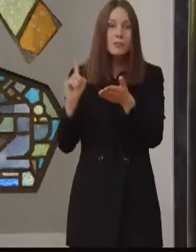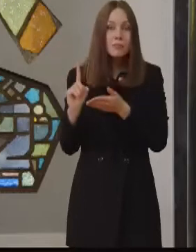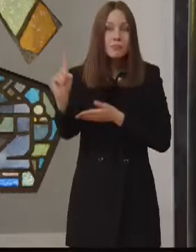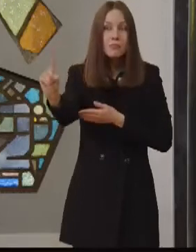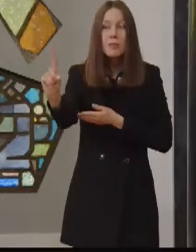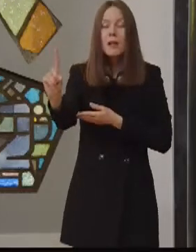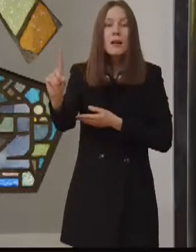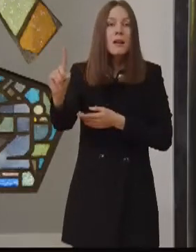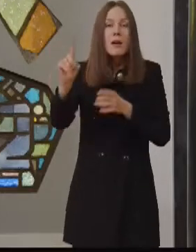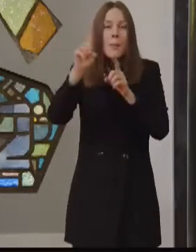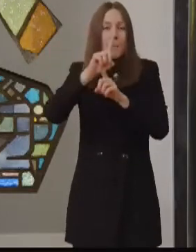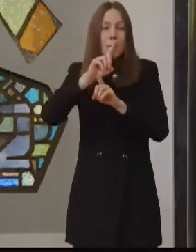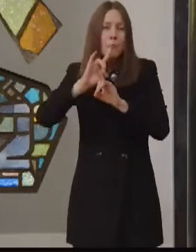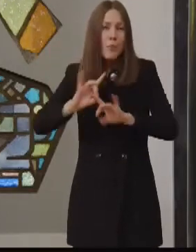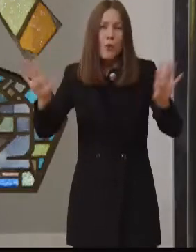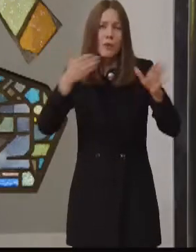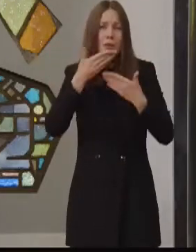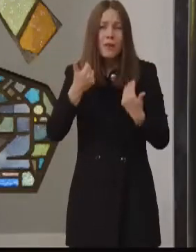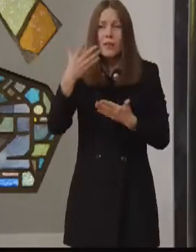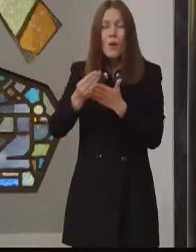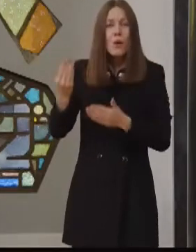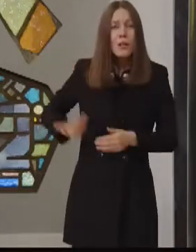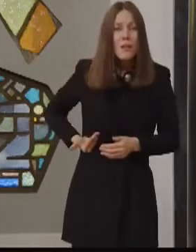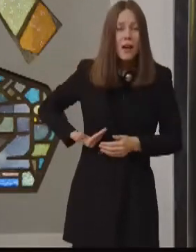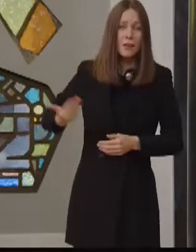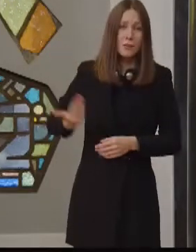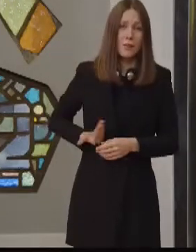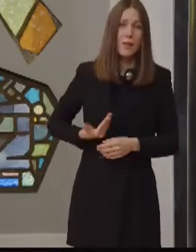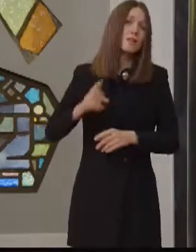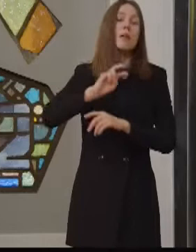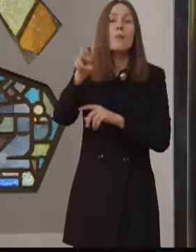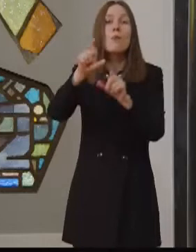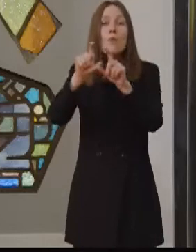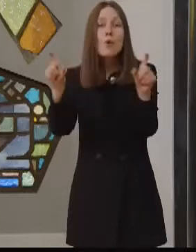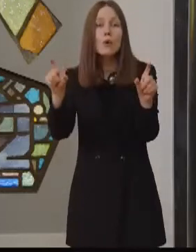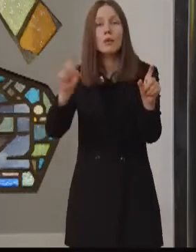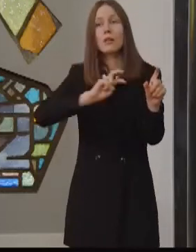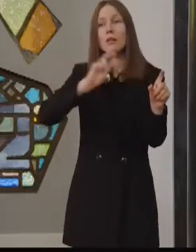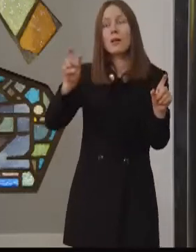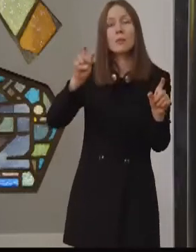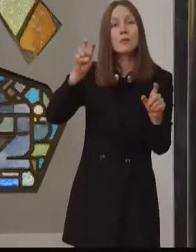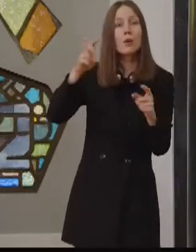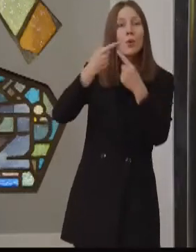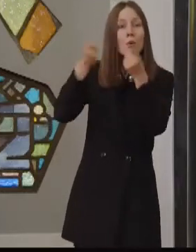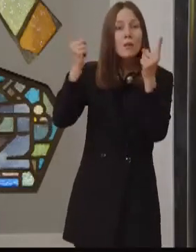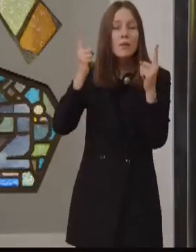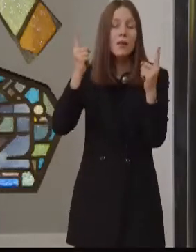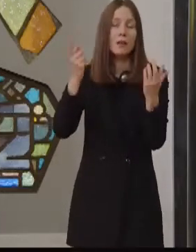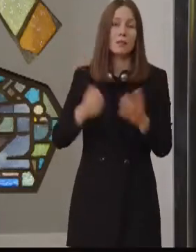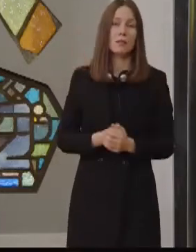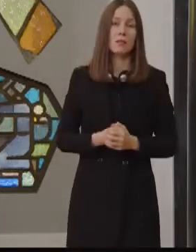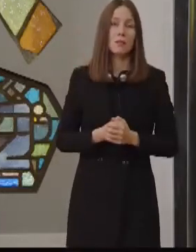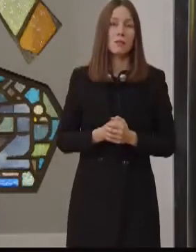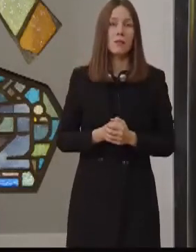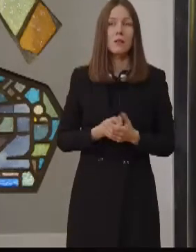maybe walking past us in the streets. Their life is no different from our own. They go to schools, they